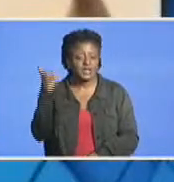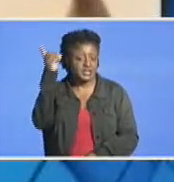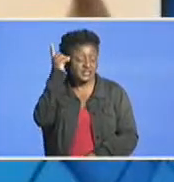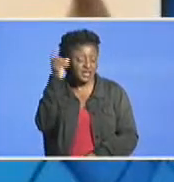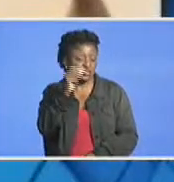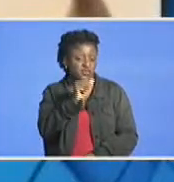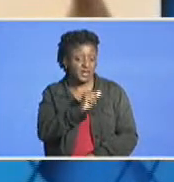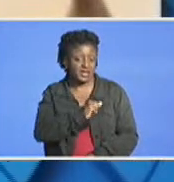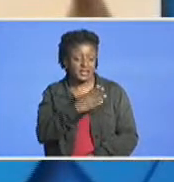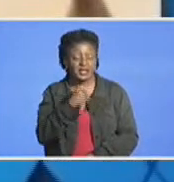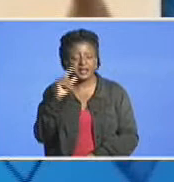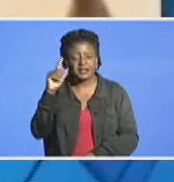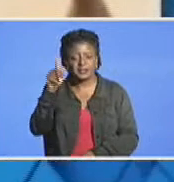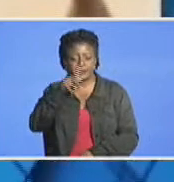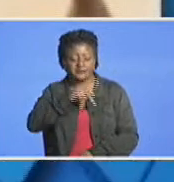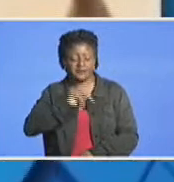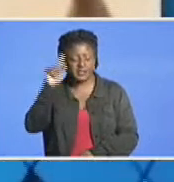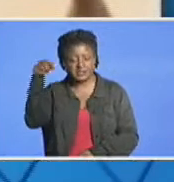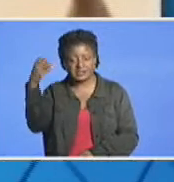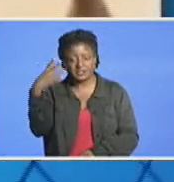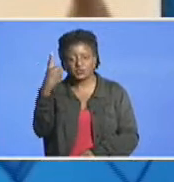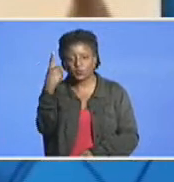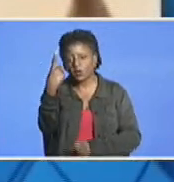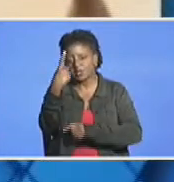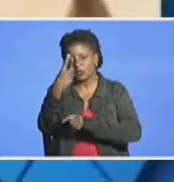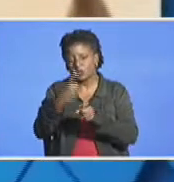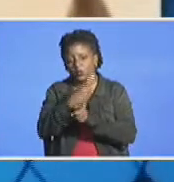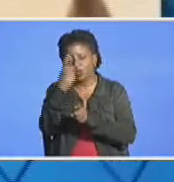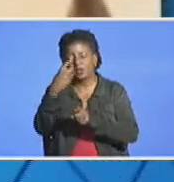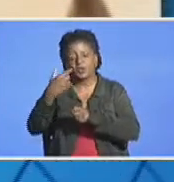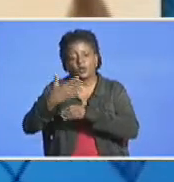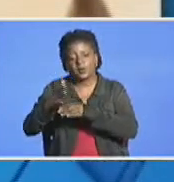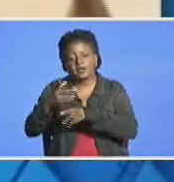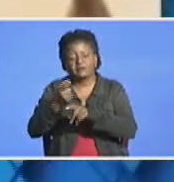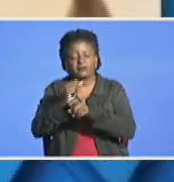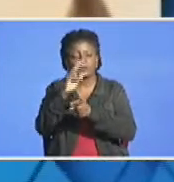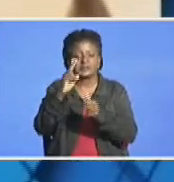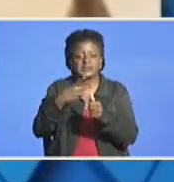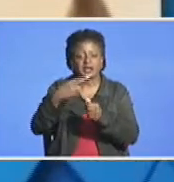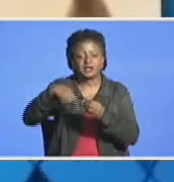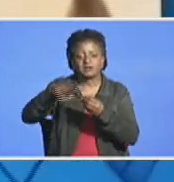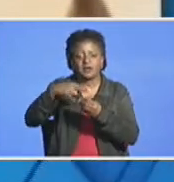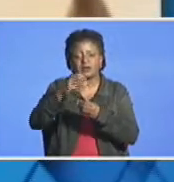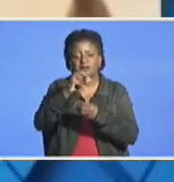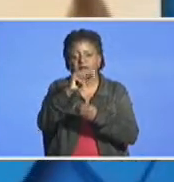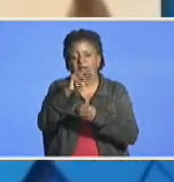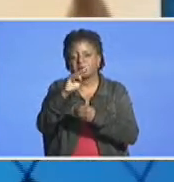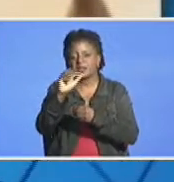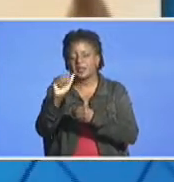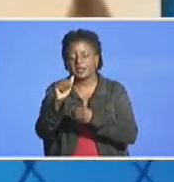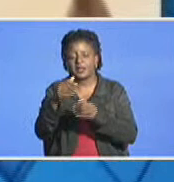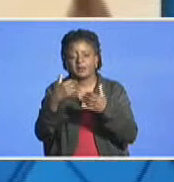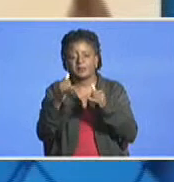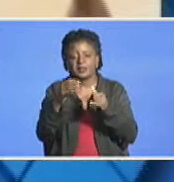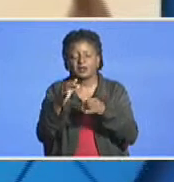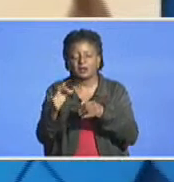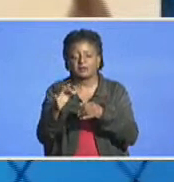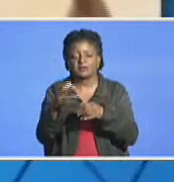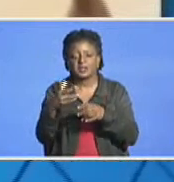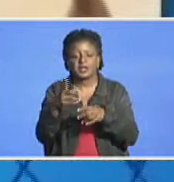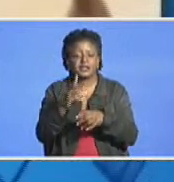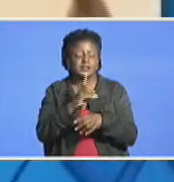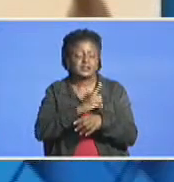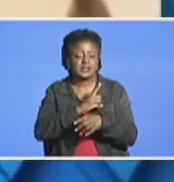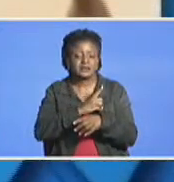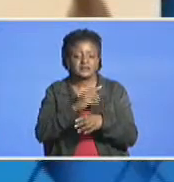DeAndre Ayton and the Phoenix Suns now one win away from the second round of the NBA playoffs. Without Anthony Davis in the lineup last night, the Los